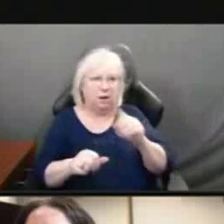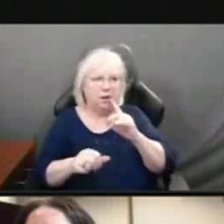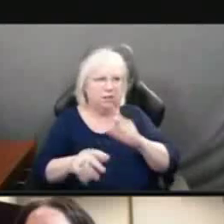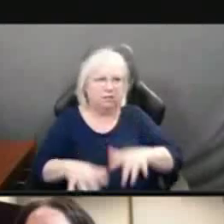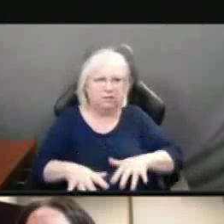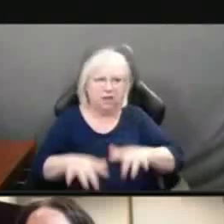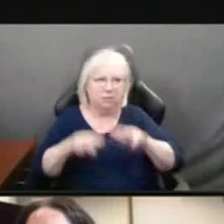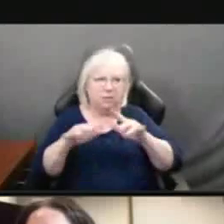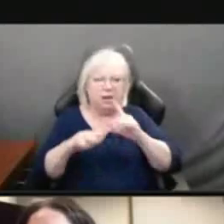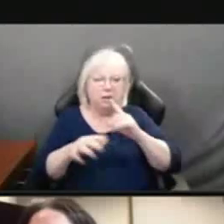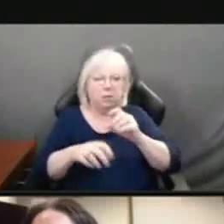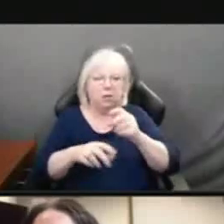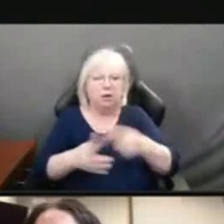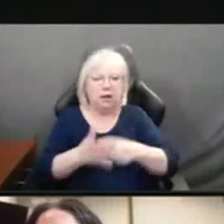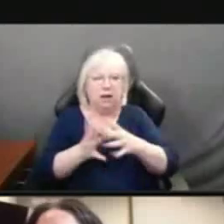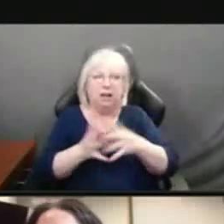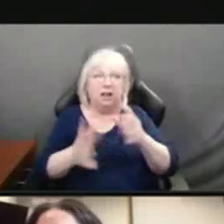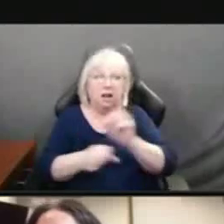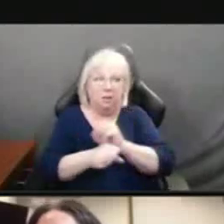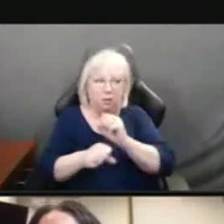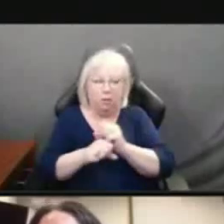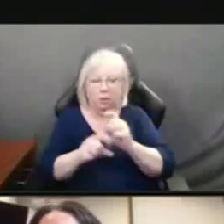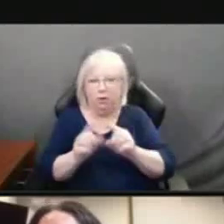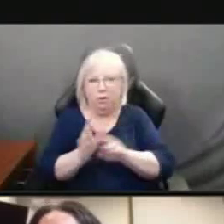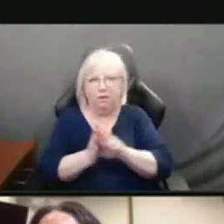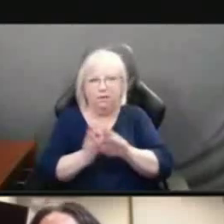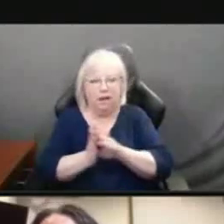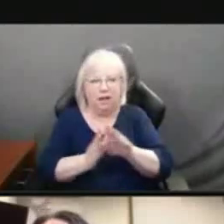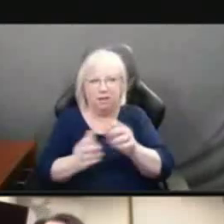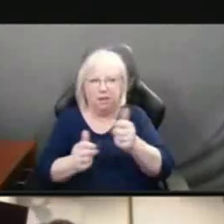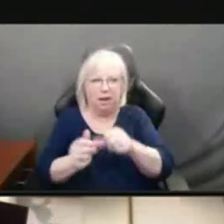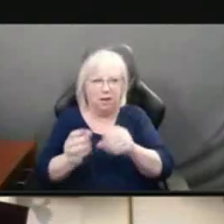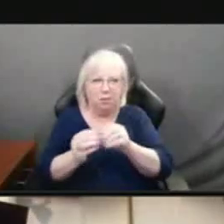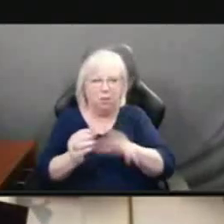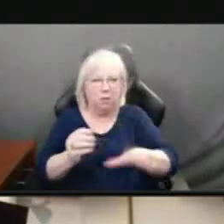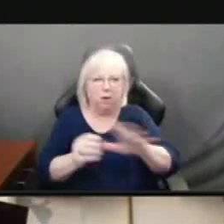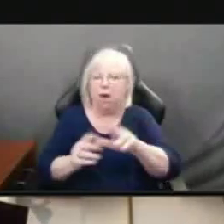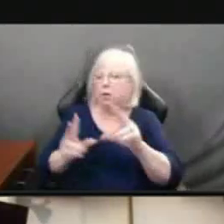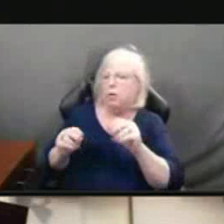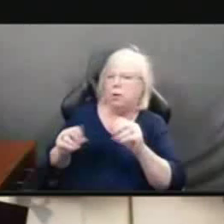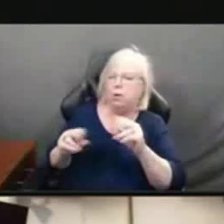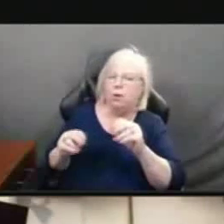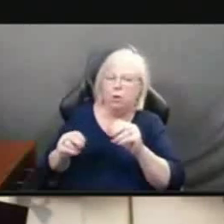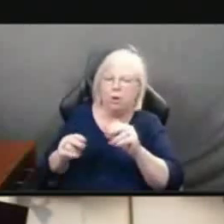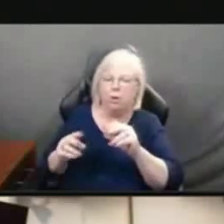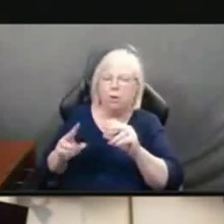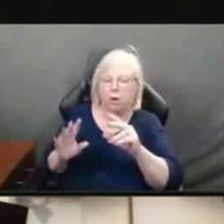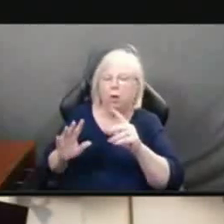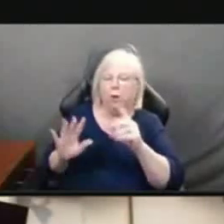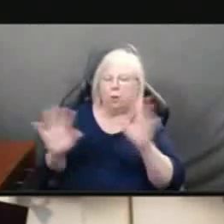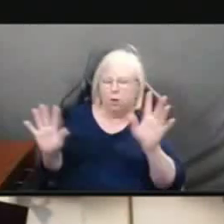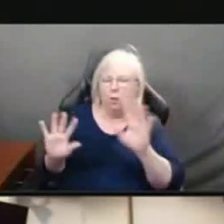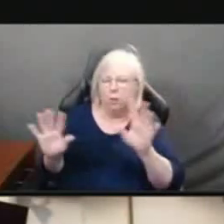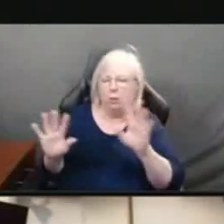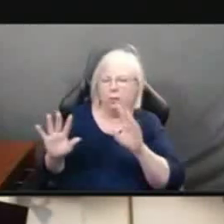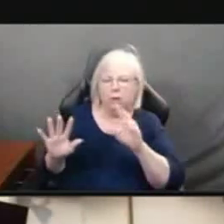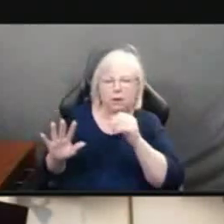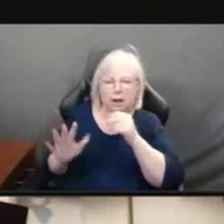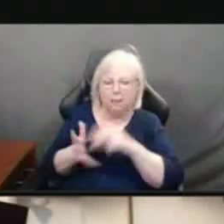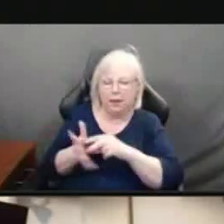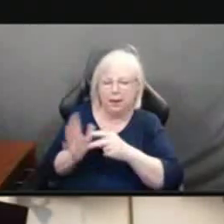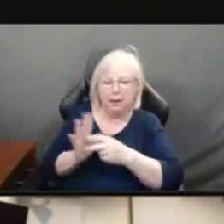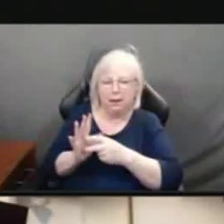mean, it would take a lot of work to develop any of the remainder of the property. No, I'm talking about what I'm looking, well, you can't. I'm looking